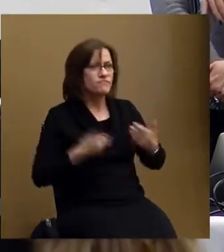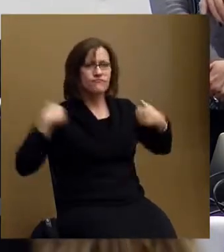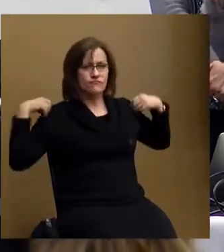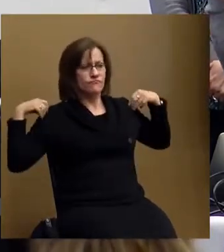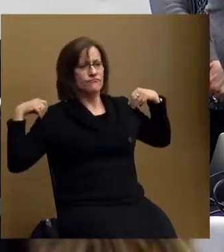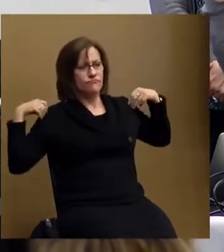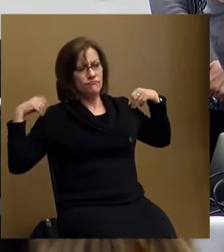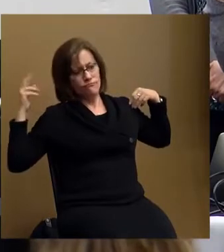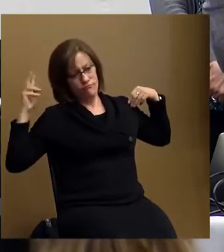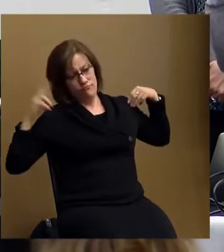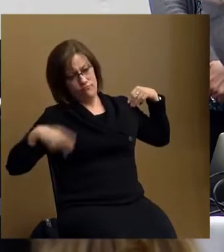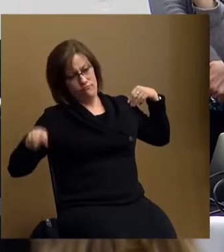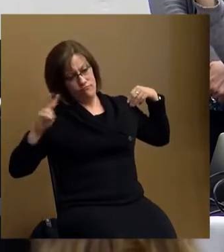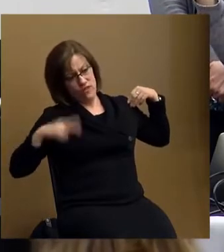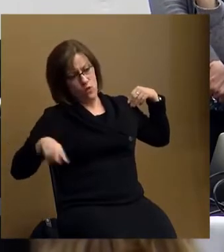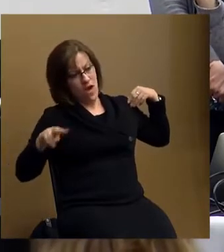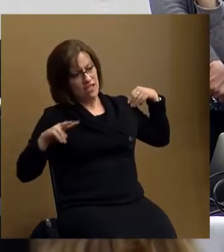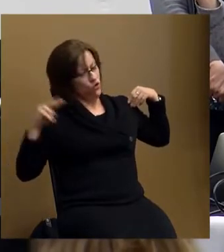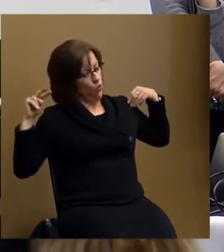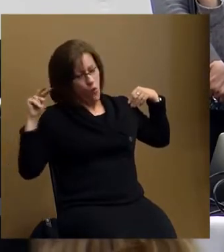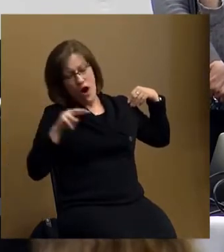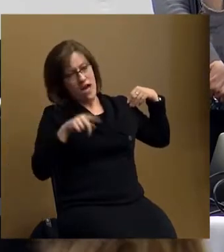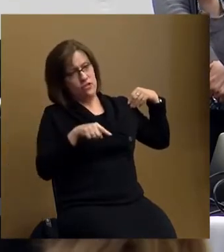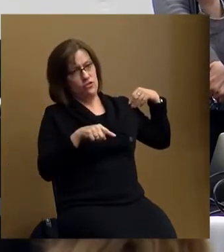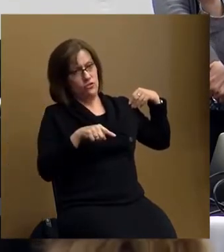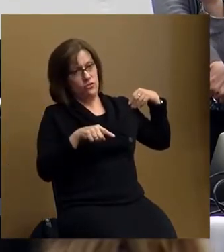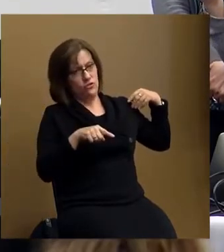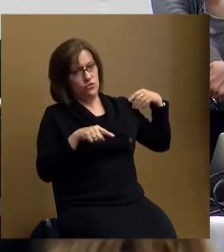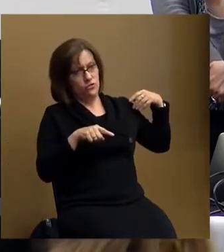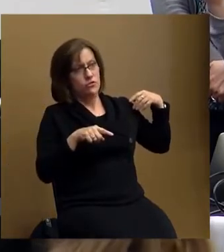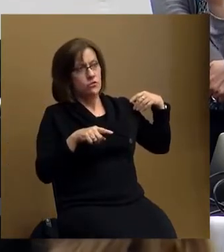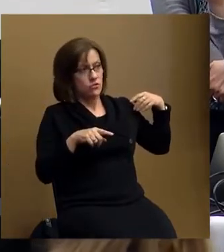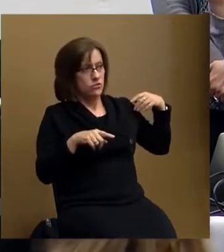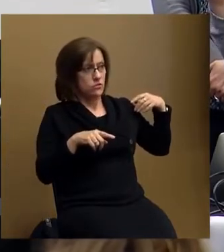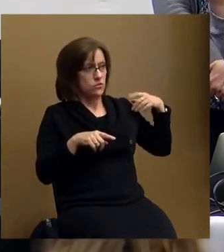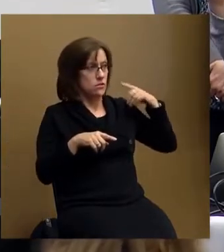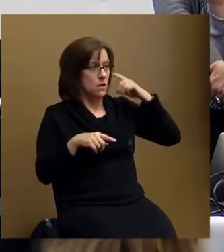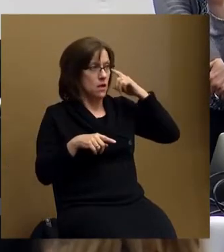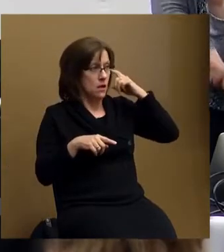back and watch that kid. And she will.